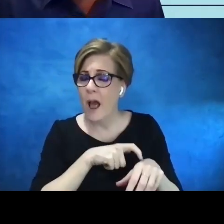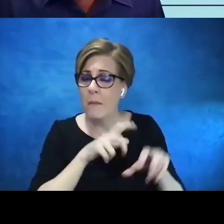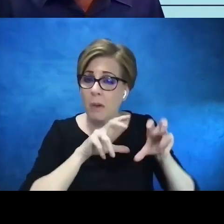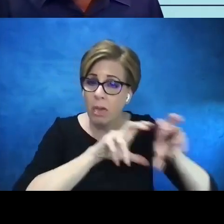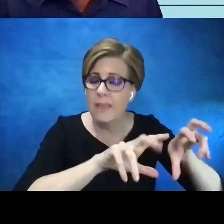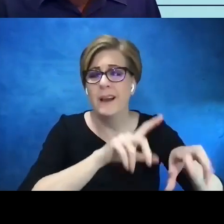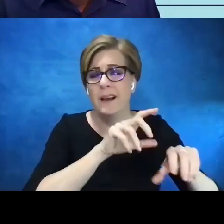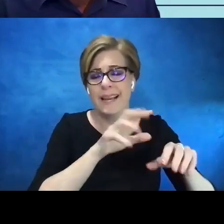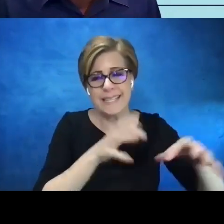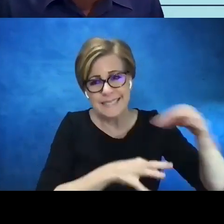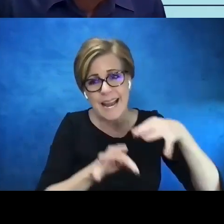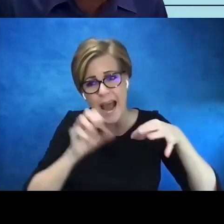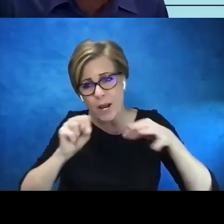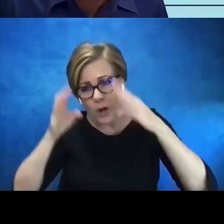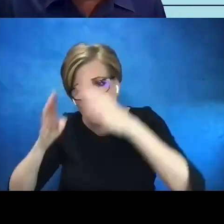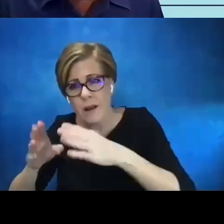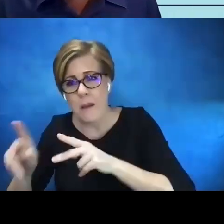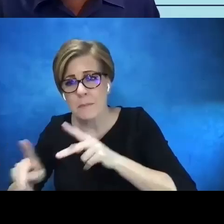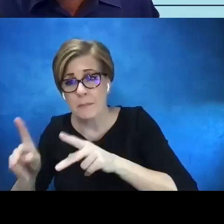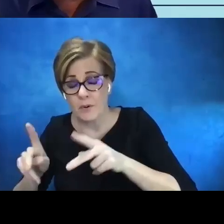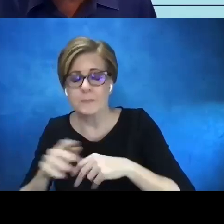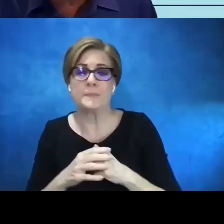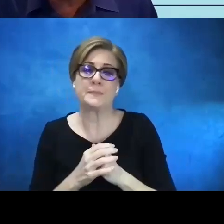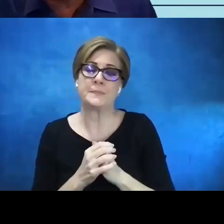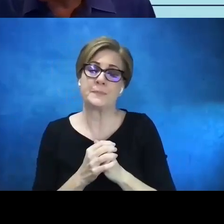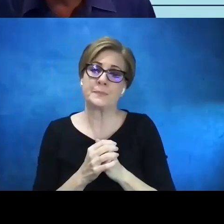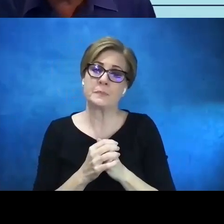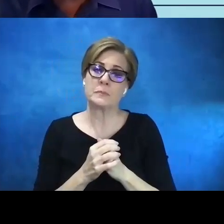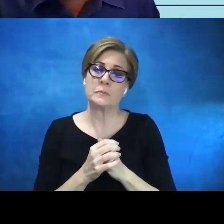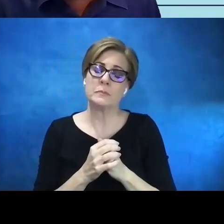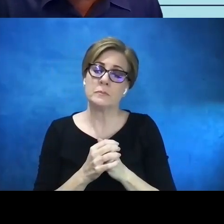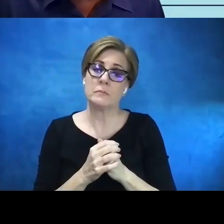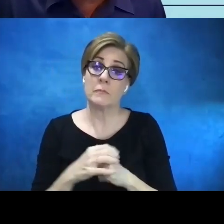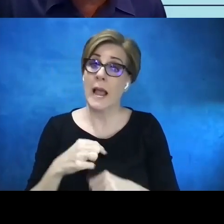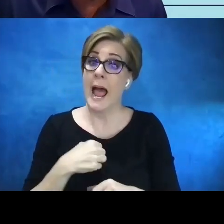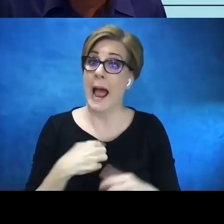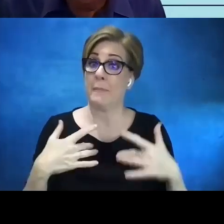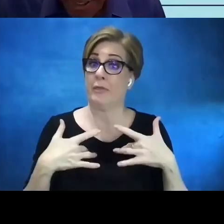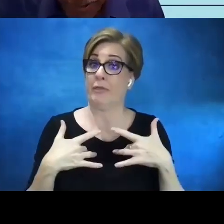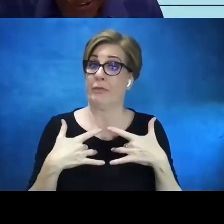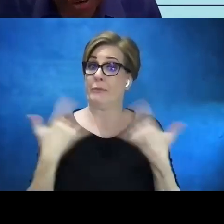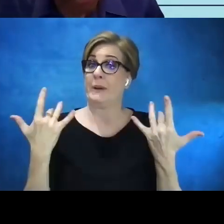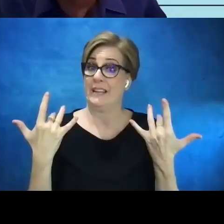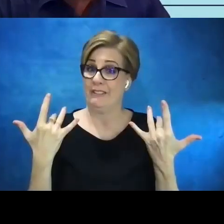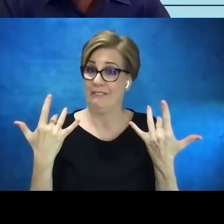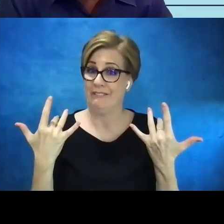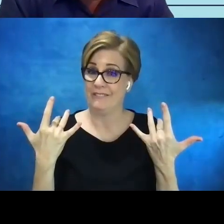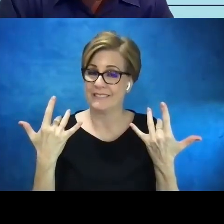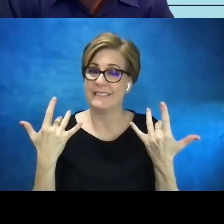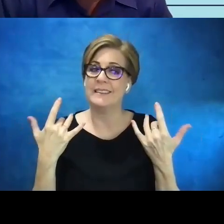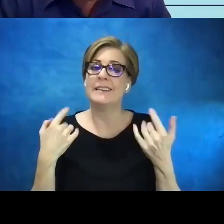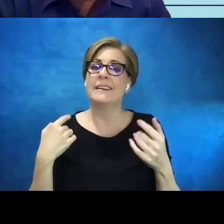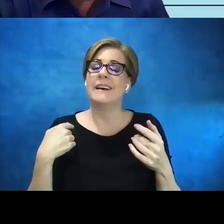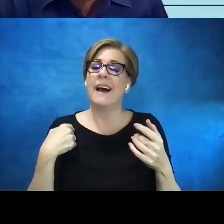care. So a learning curve for me, and this is why I'm so thrilled to be able to go to our speakers for